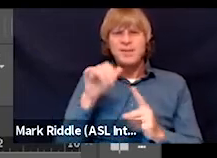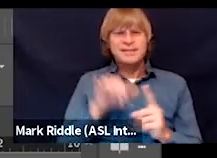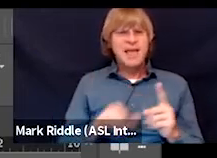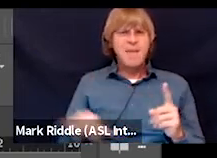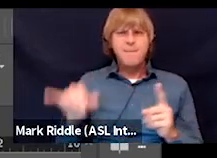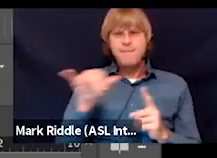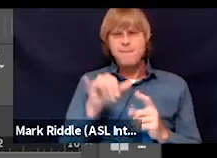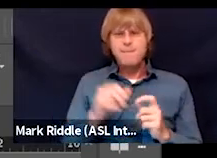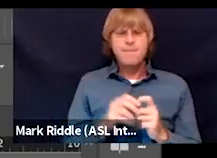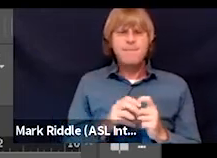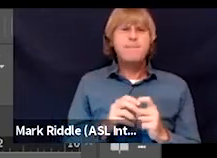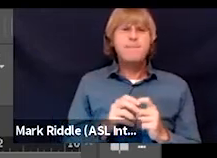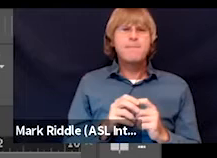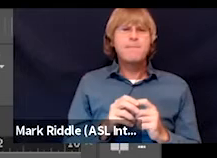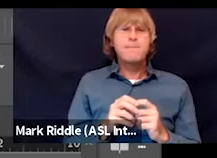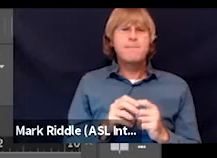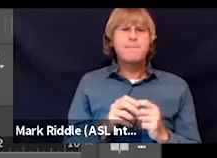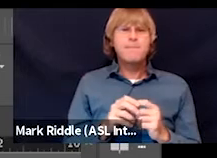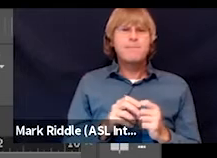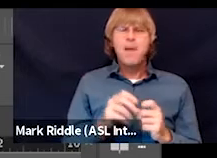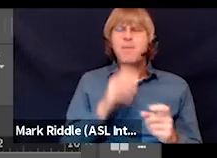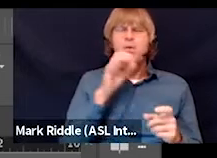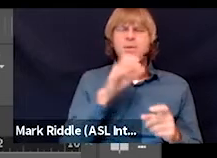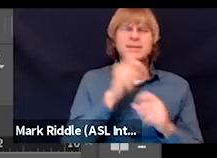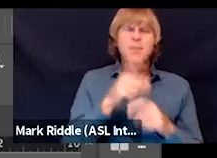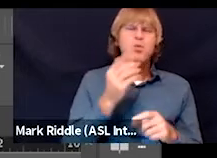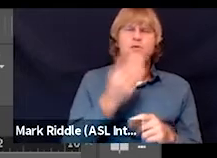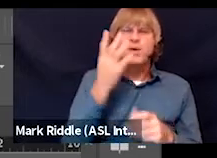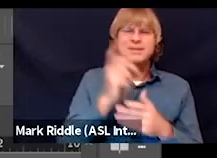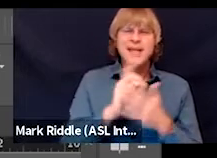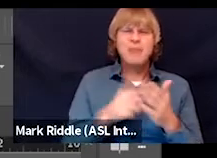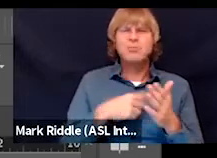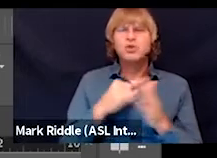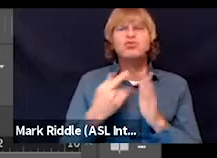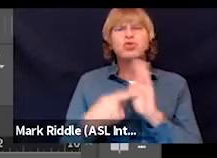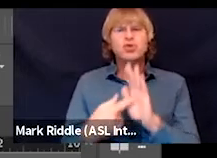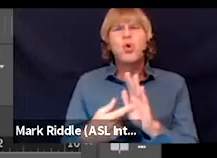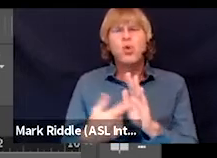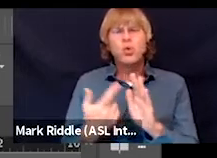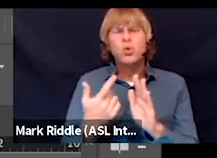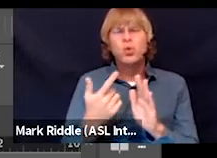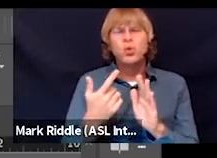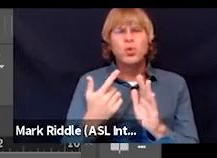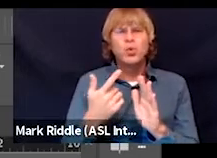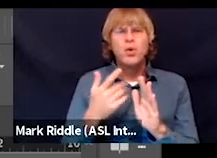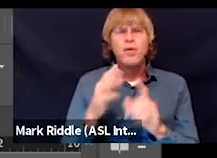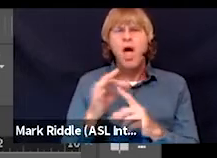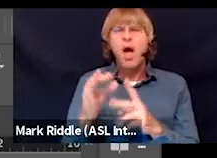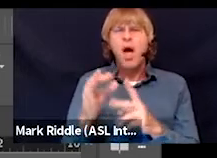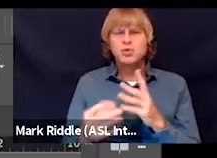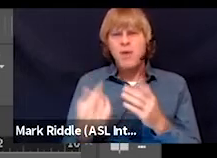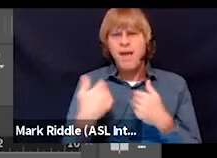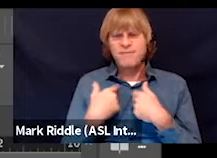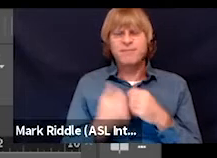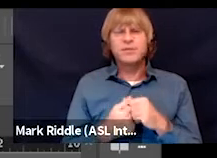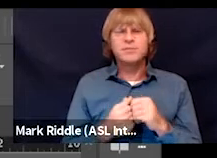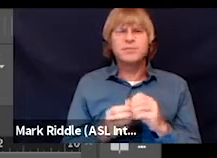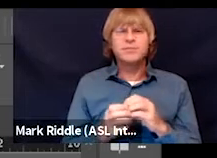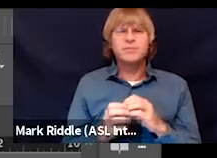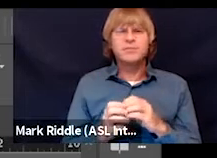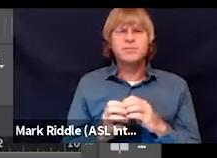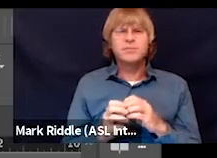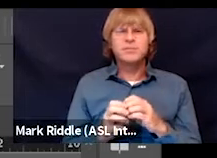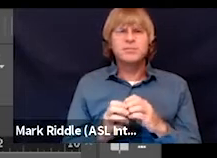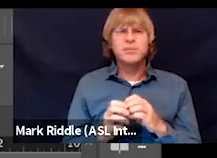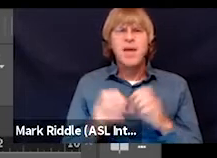same. I'm not doing these because these are beautiful design. I'm just trying to show you the options that you can have.